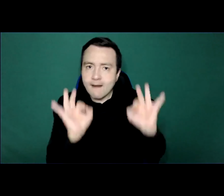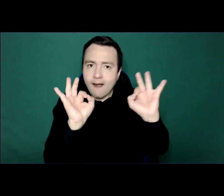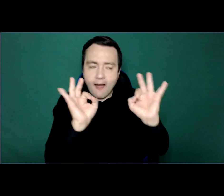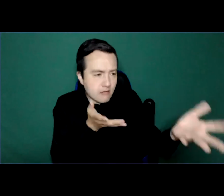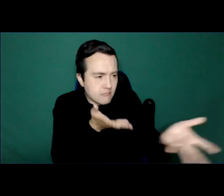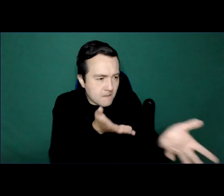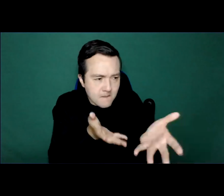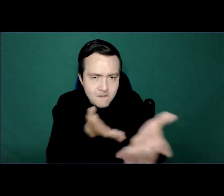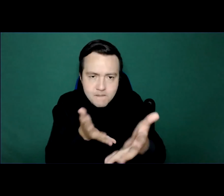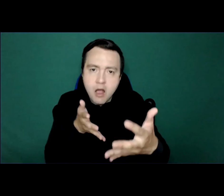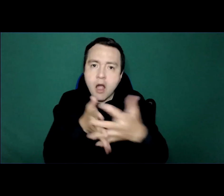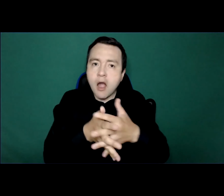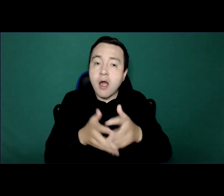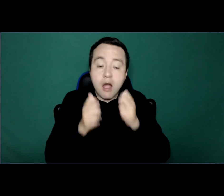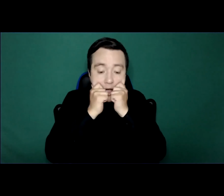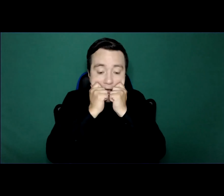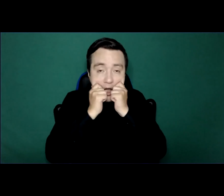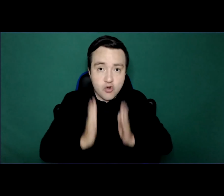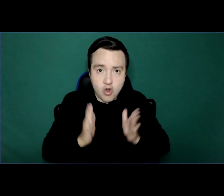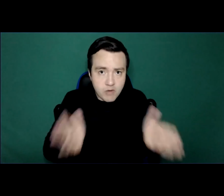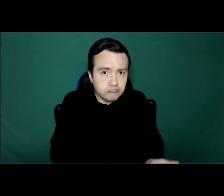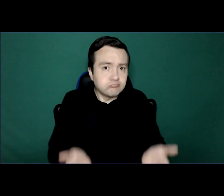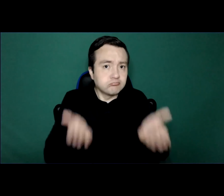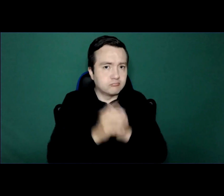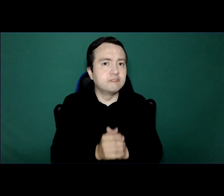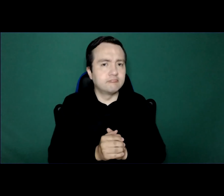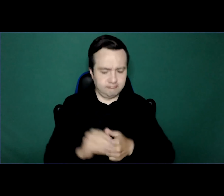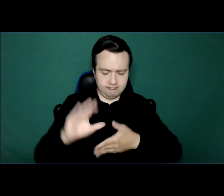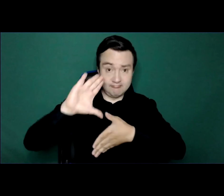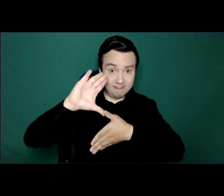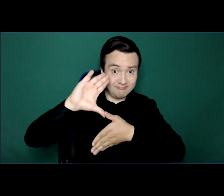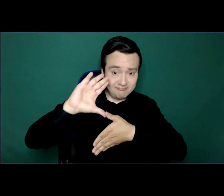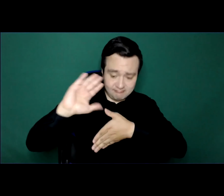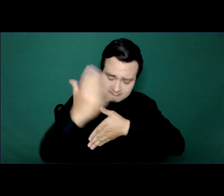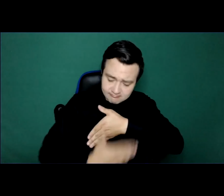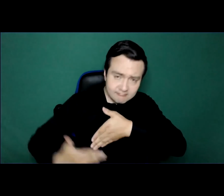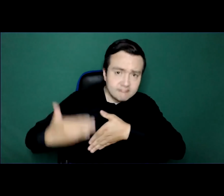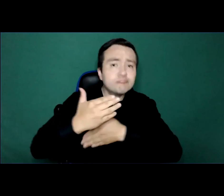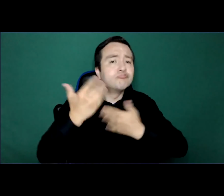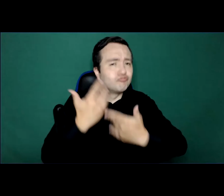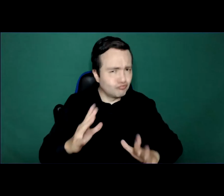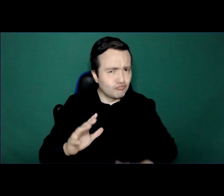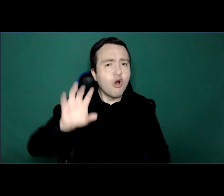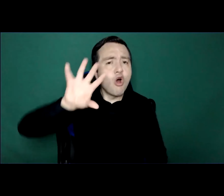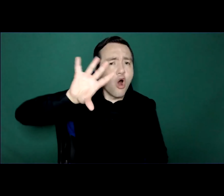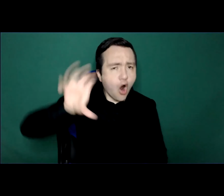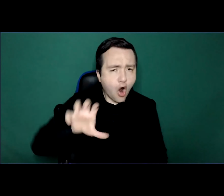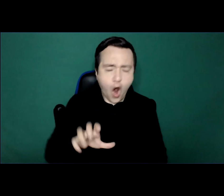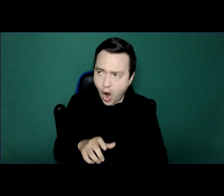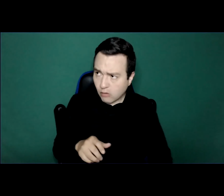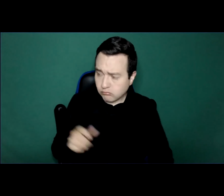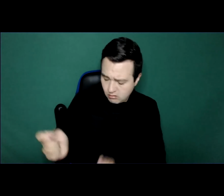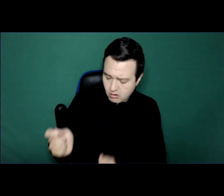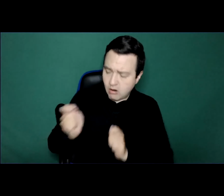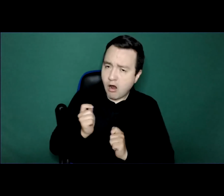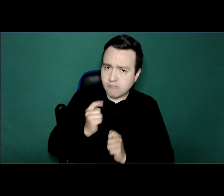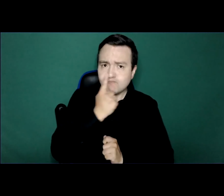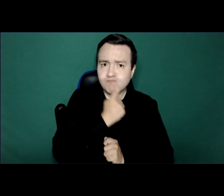for human development. Countries of the region have agreed to follow this strategy and have started to